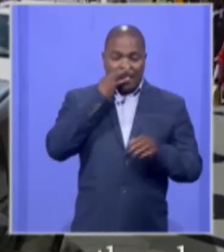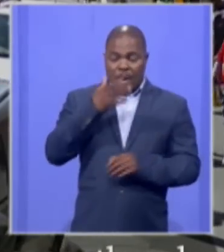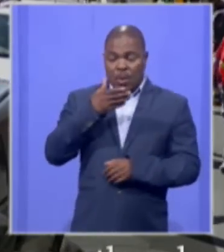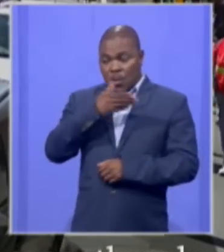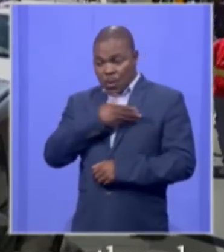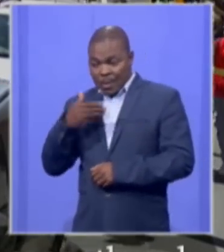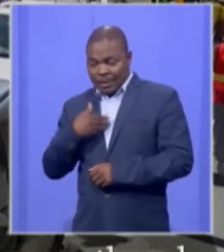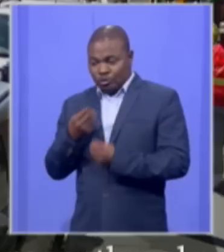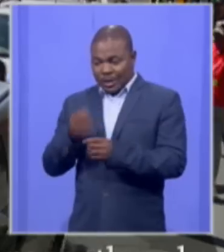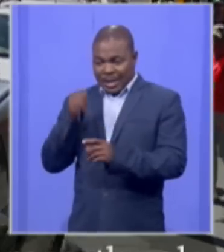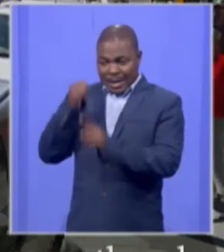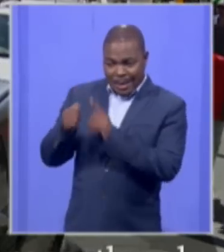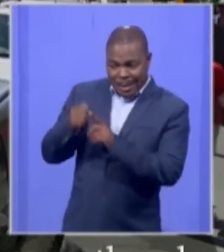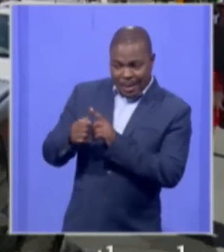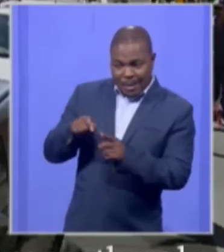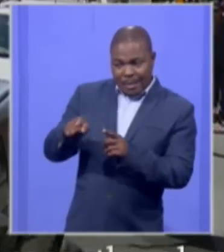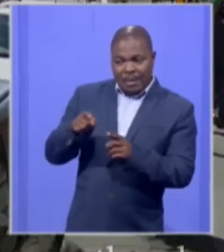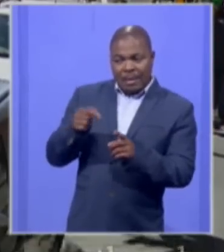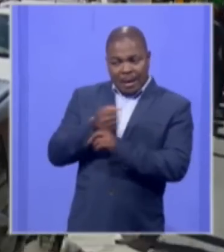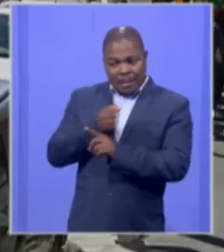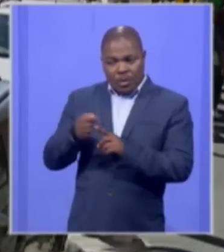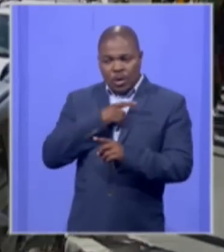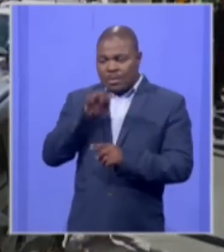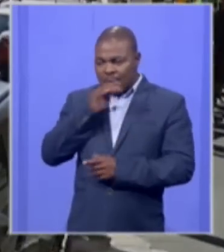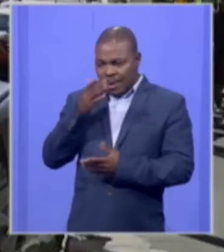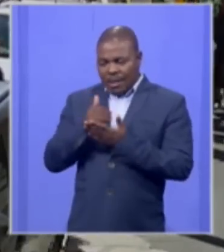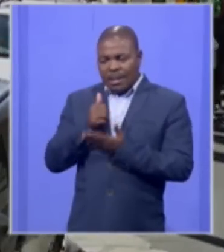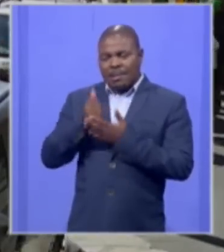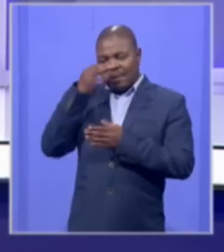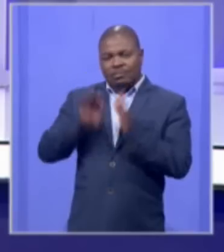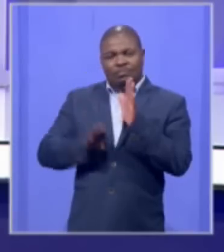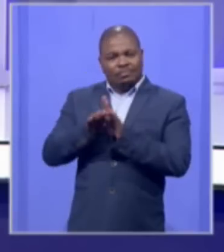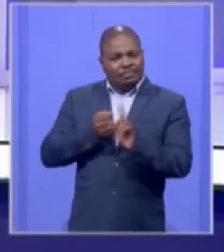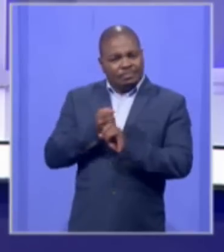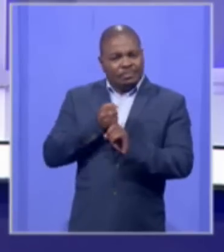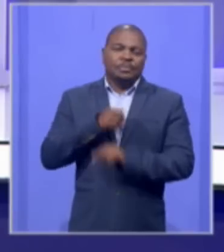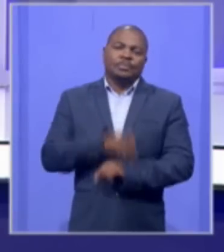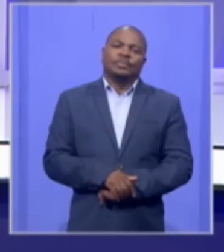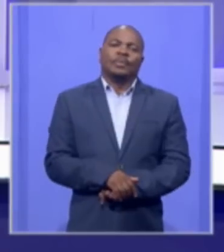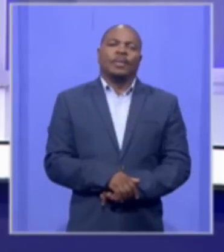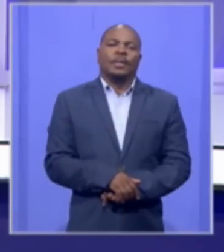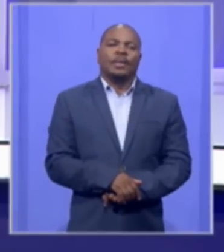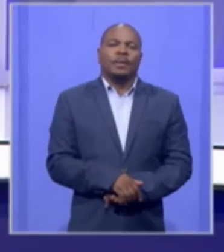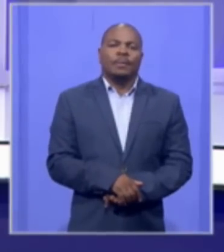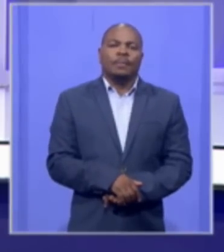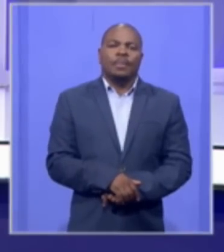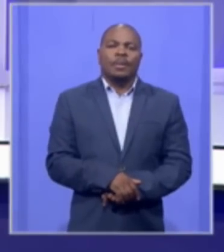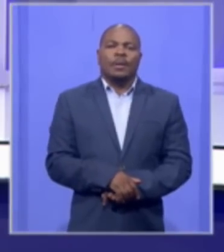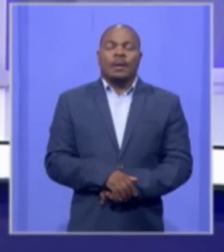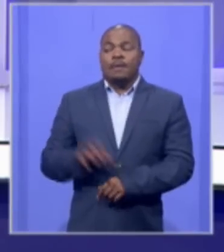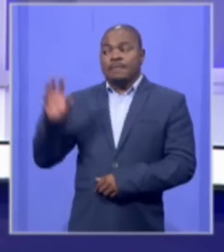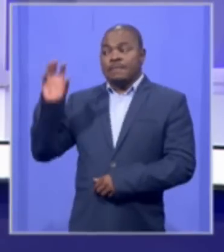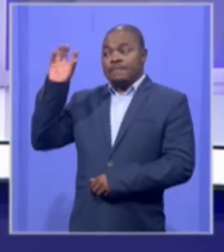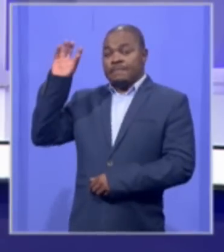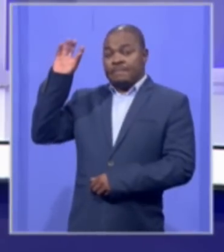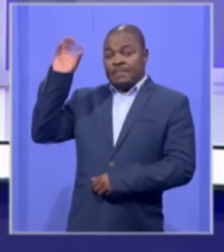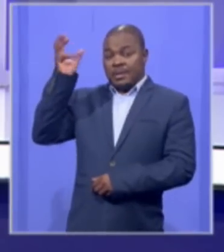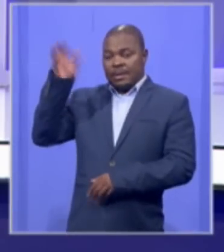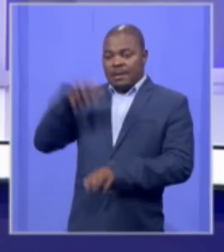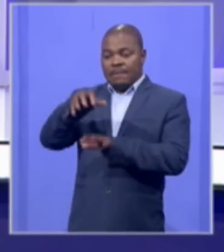tla thuša go kaonafatša matsapa a mmušo. Balemi ba ka Free State